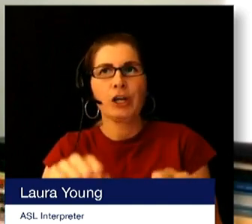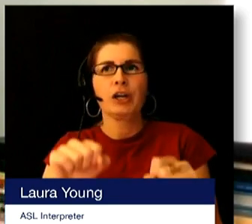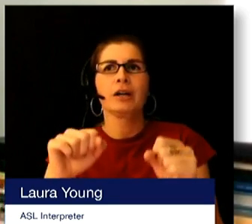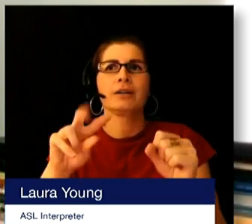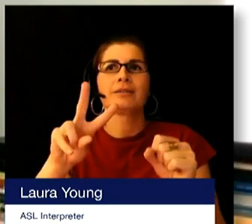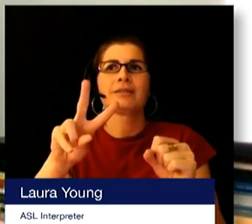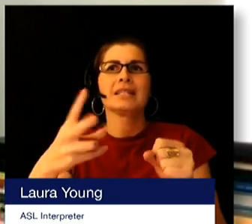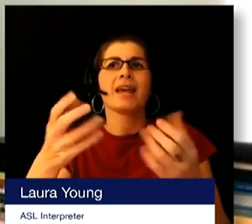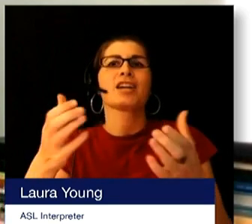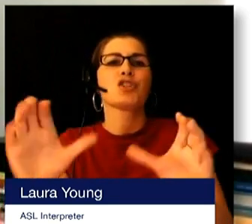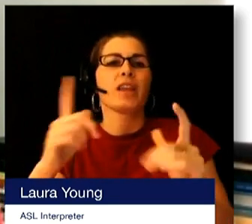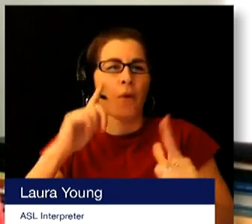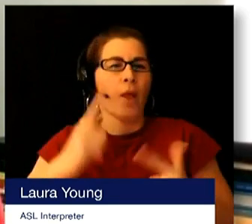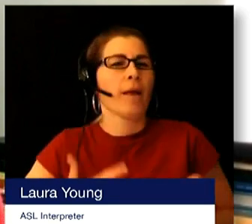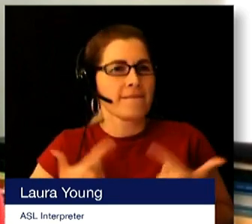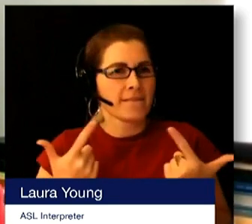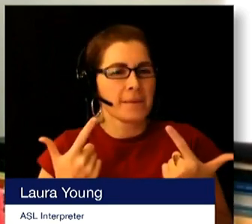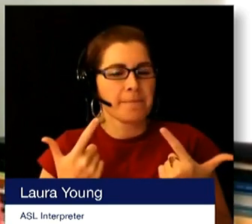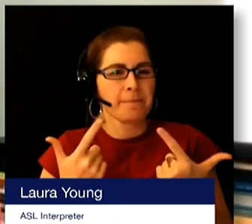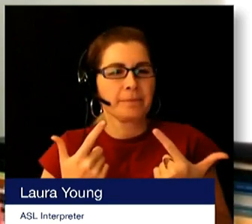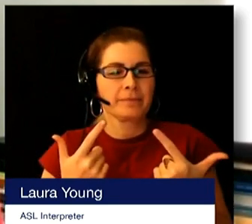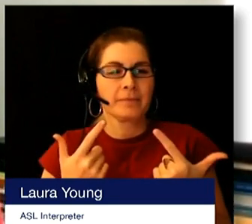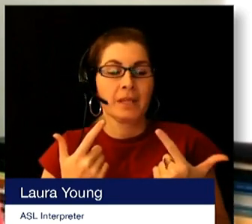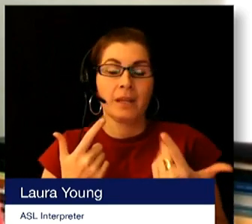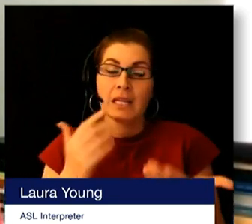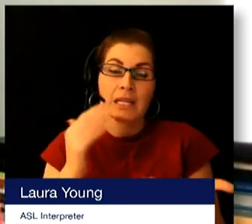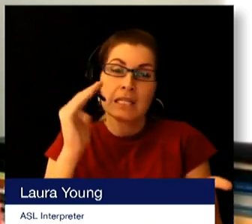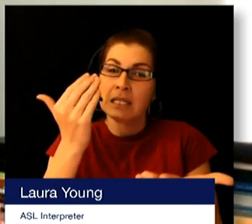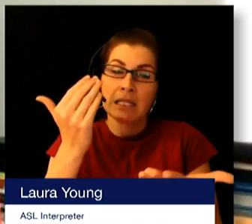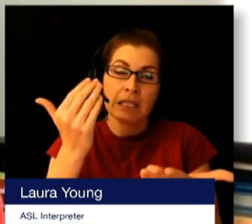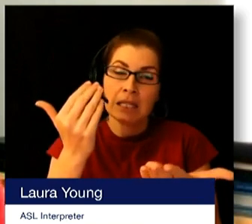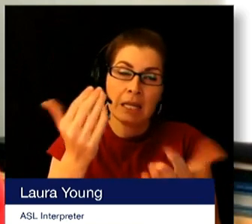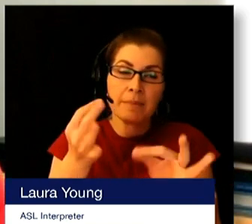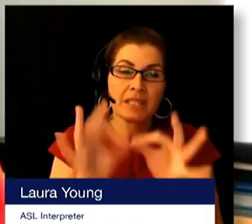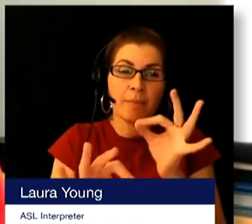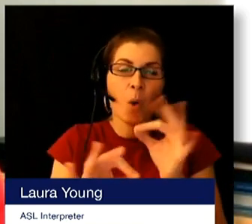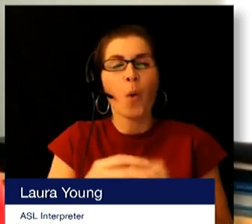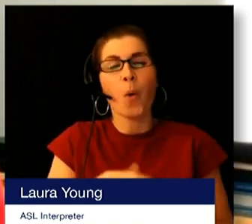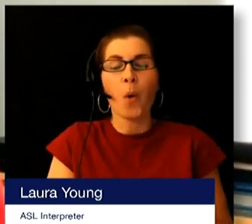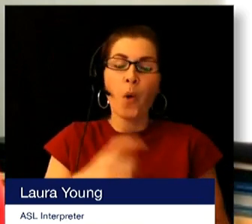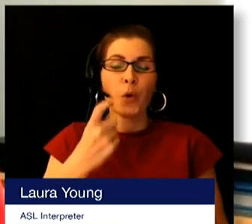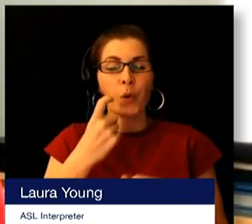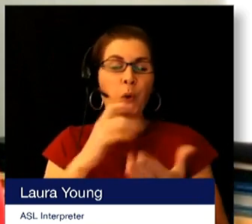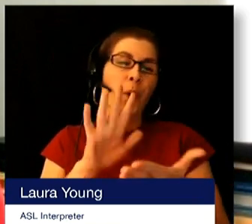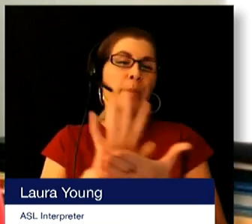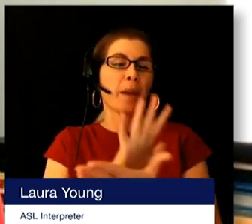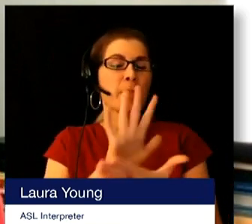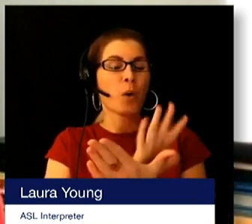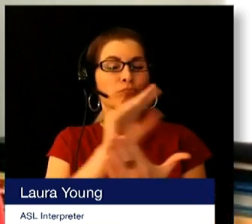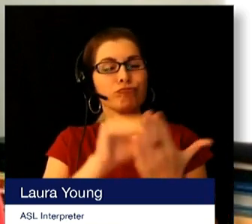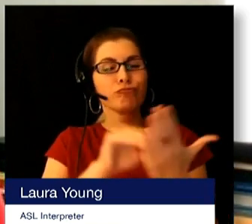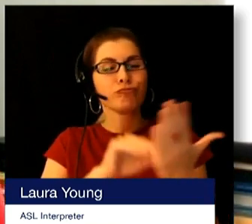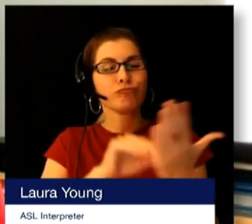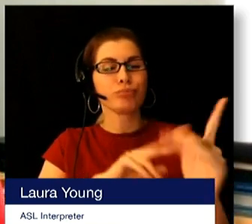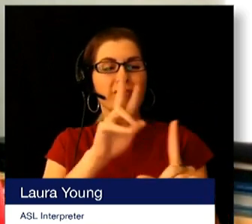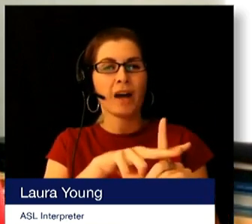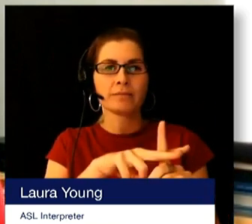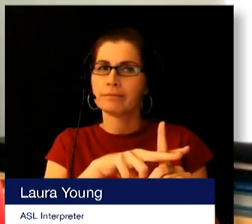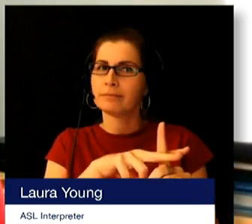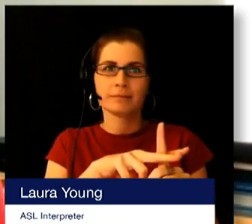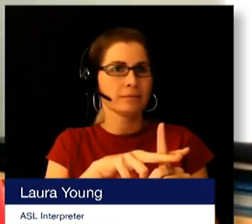life. And it sounds simple, like you just file a piece of the paper, but it was an